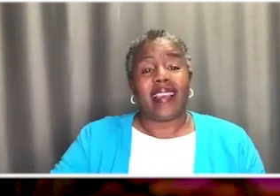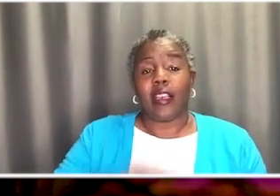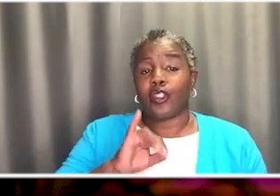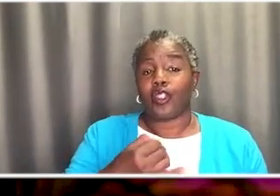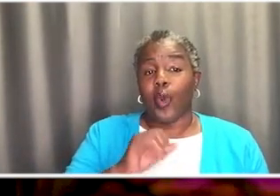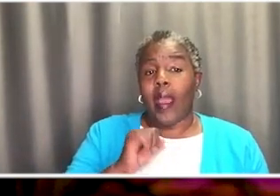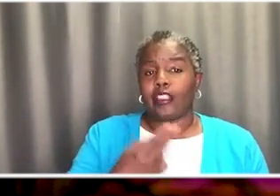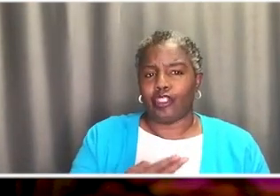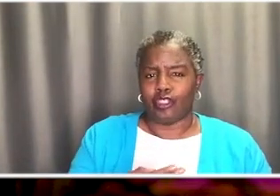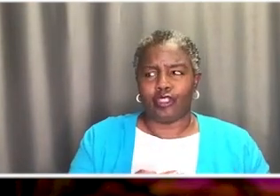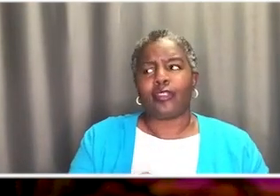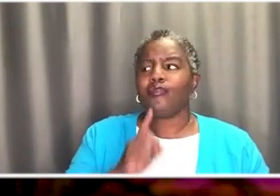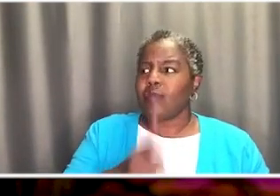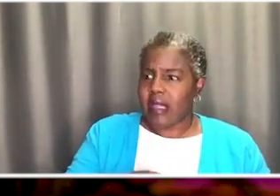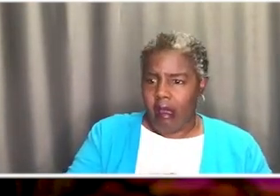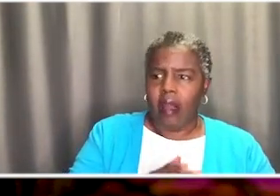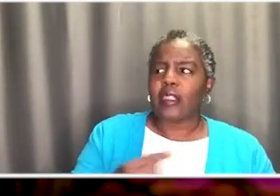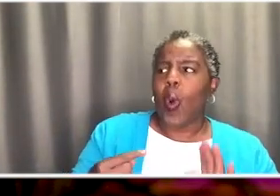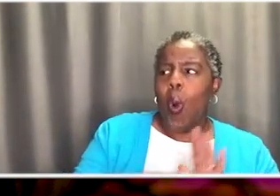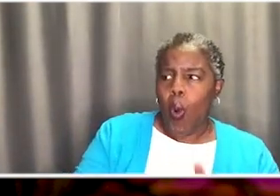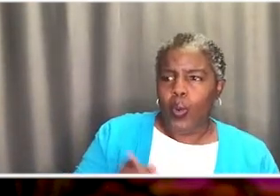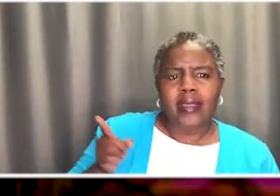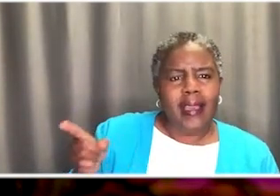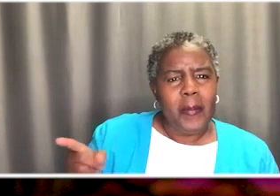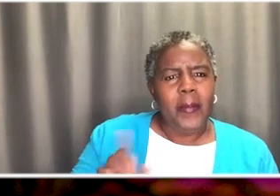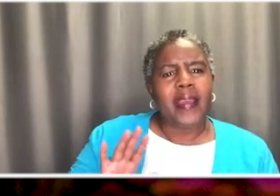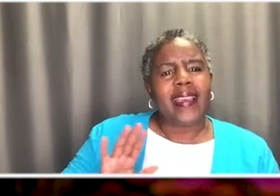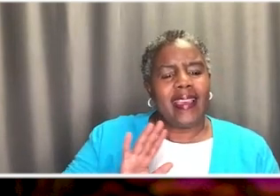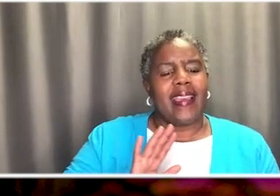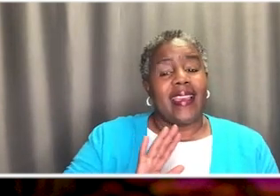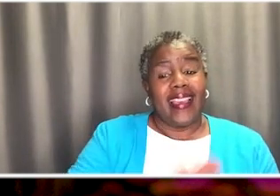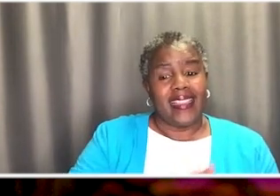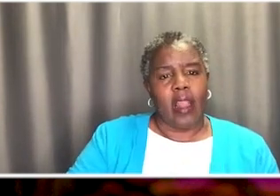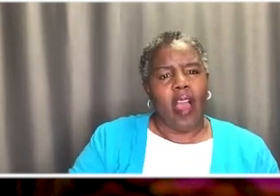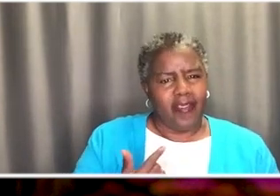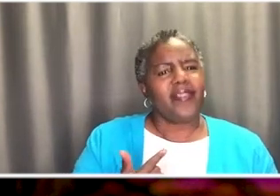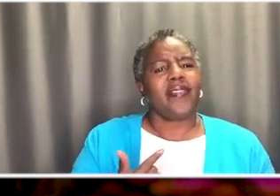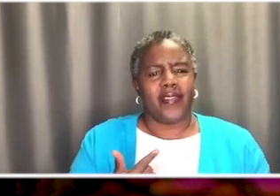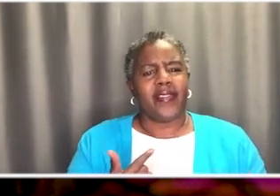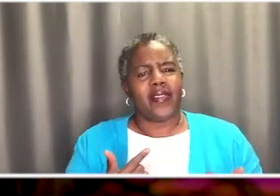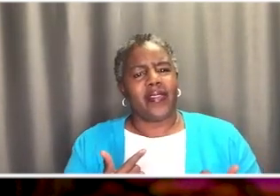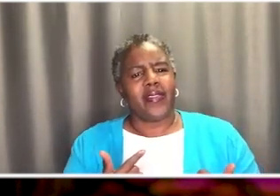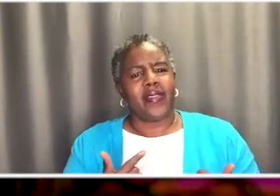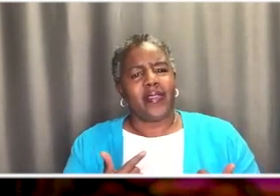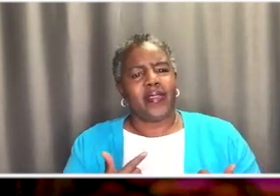Joash literally owed Jehoiada the priest his life.